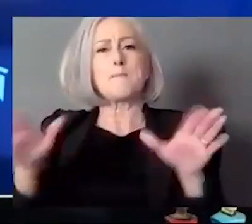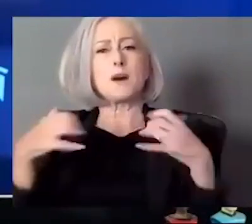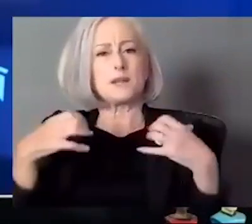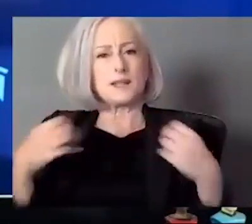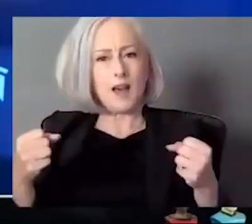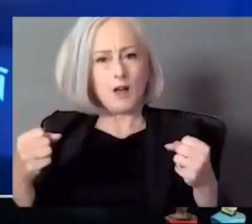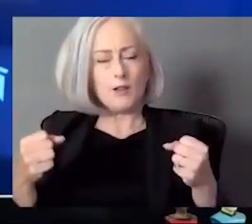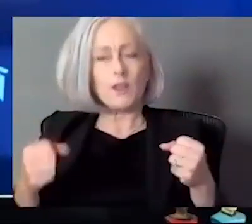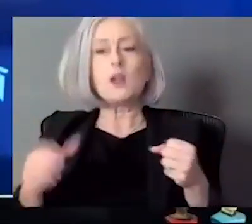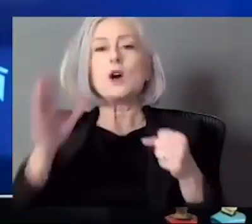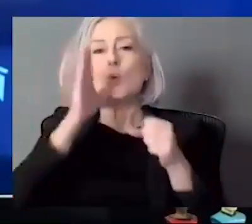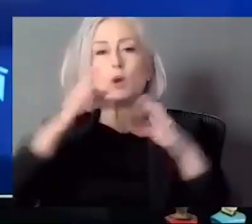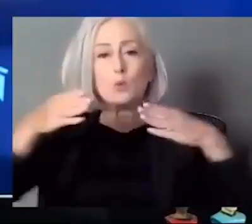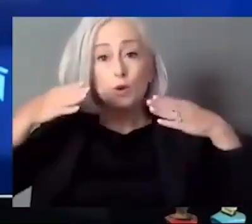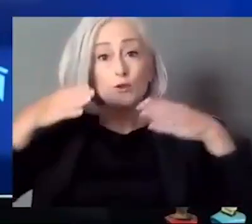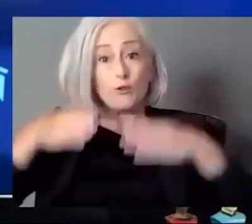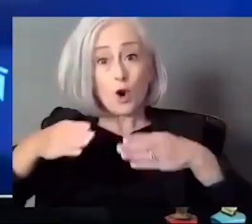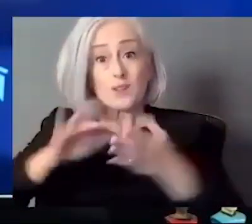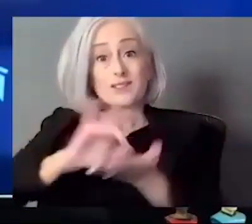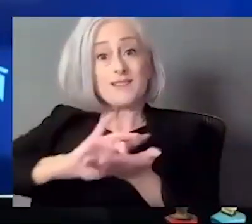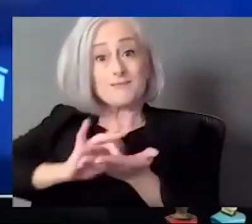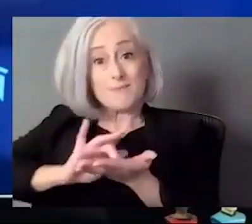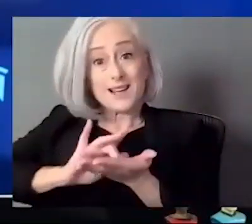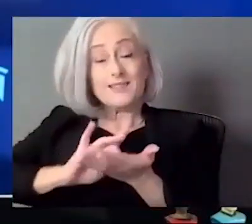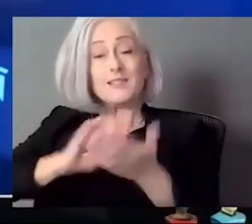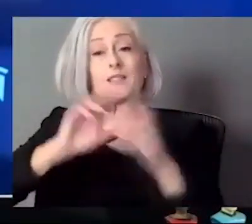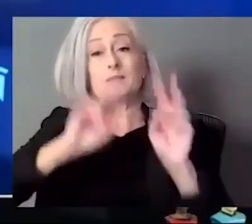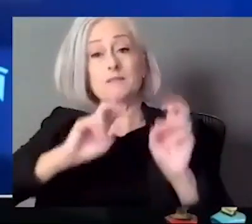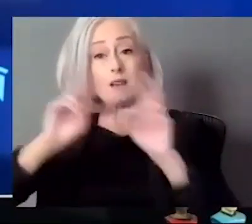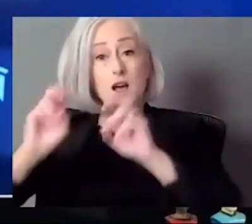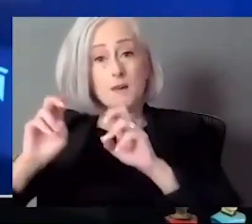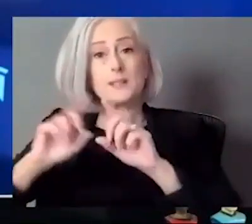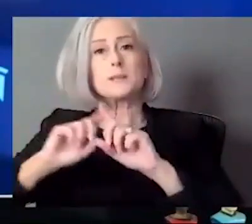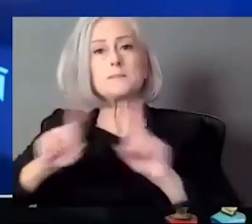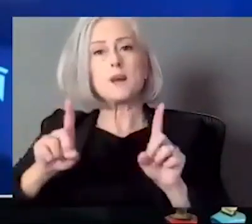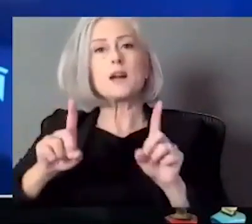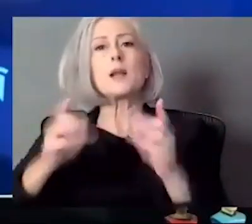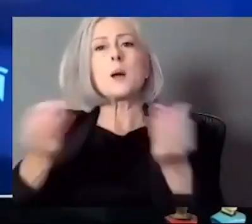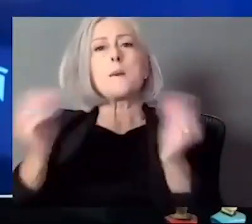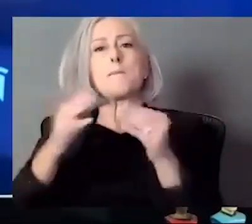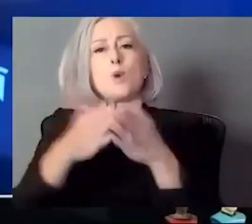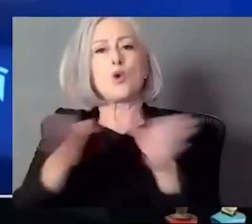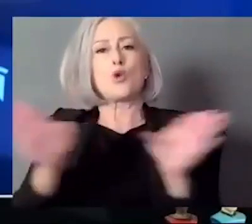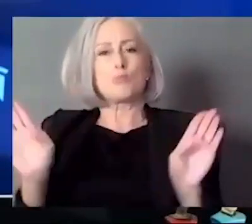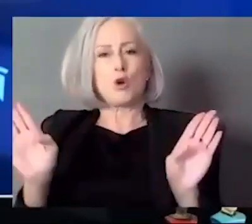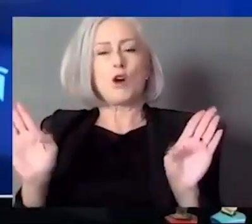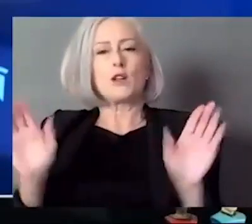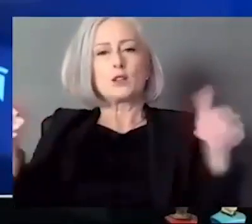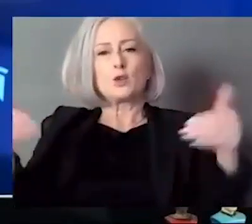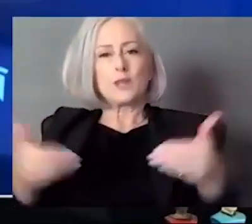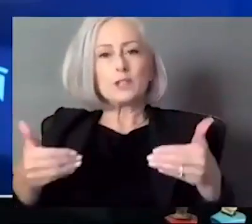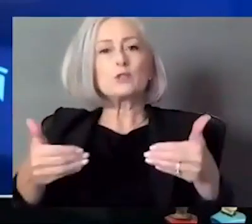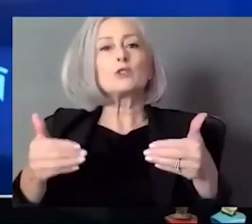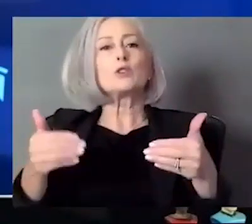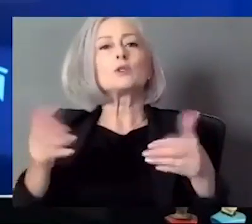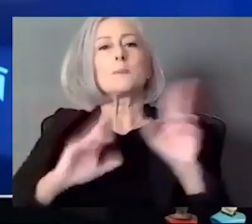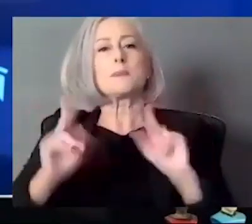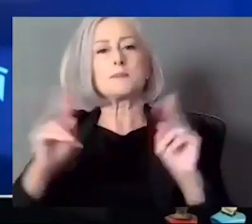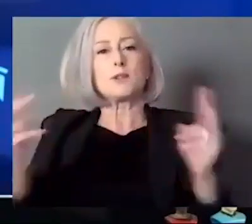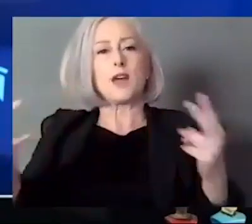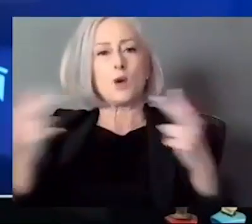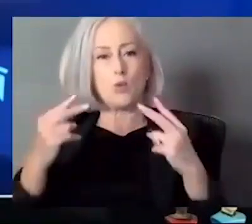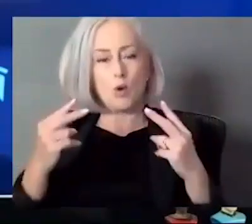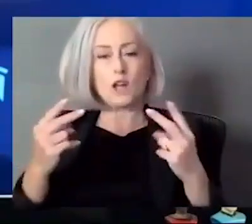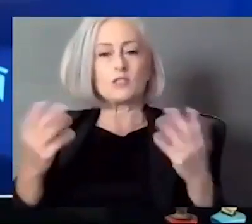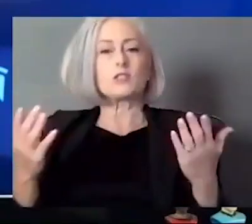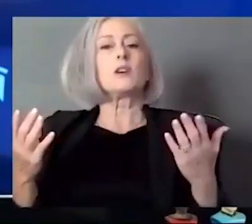a broad spectrum of topics, and I think it will give us an opportunity to introduce our viewers to new people around our campus and nationally who can